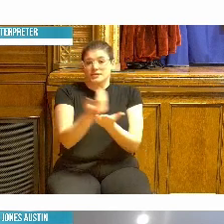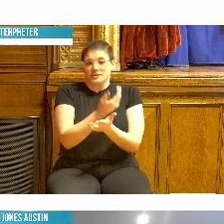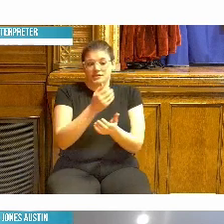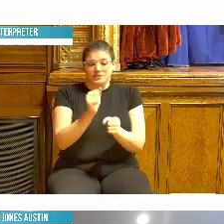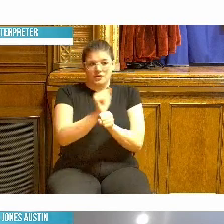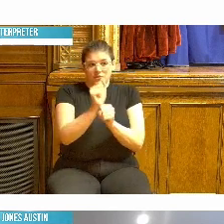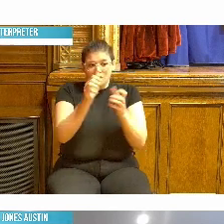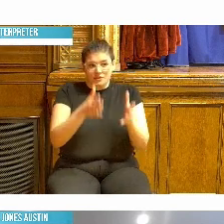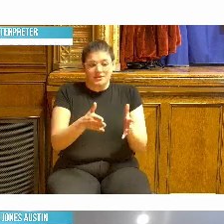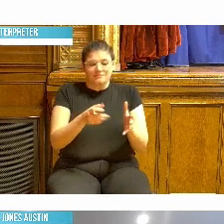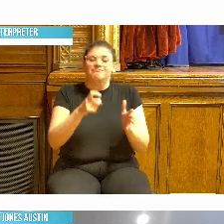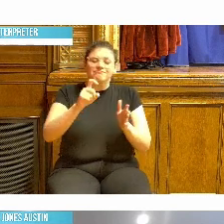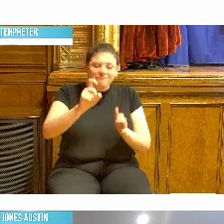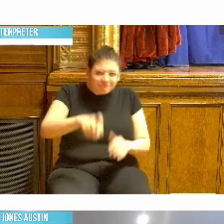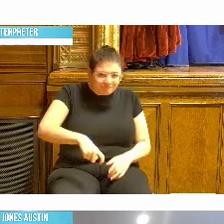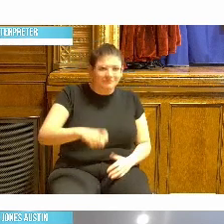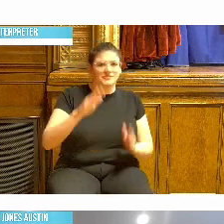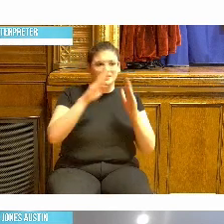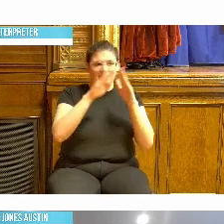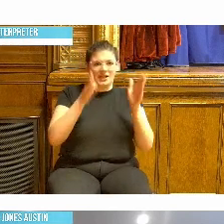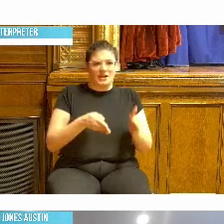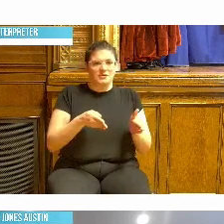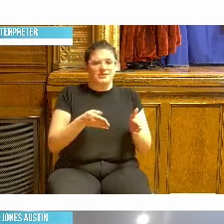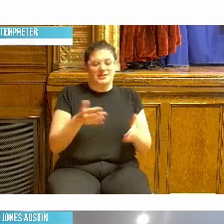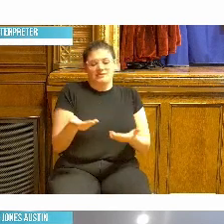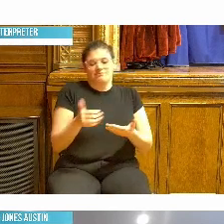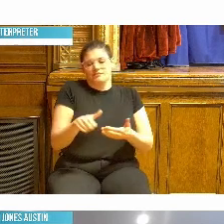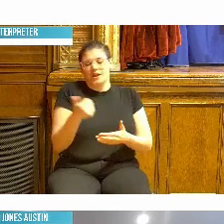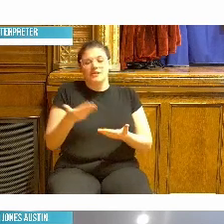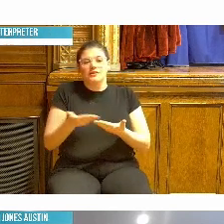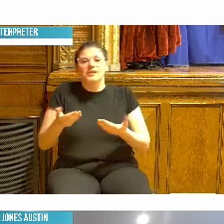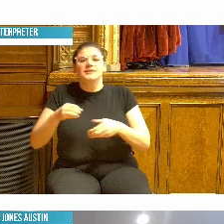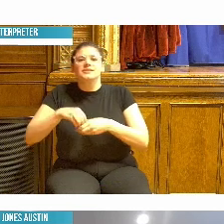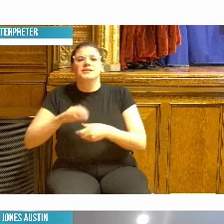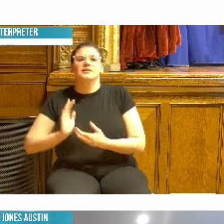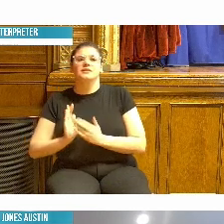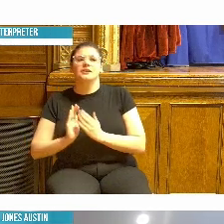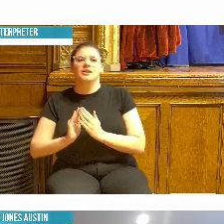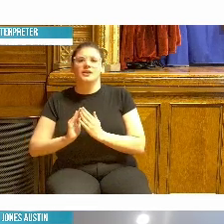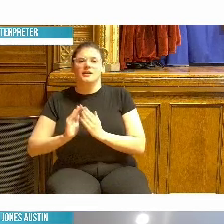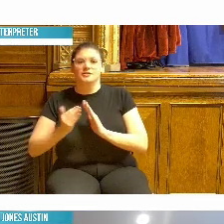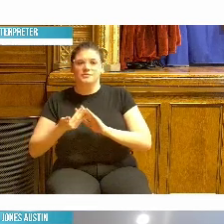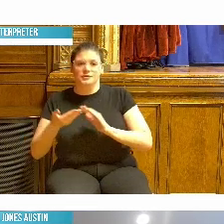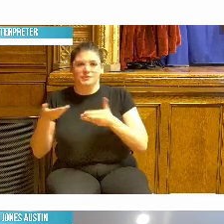to require things in our community. So I just reflected on that